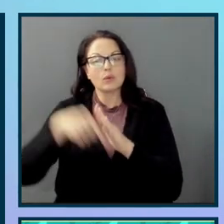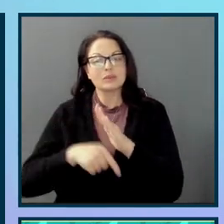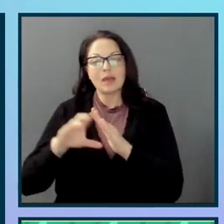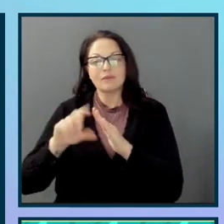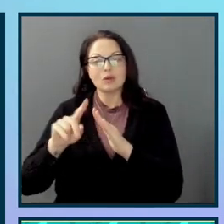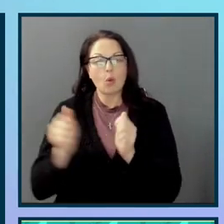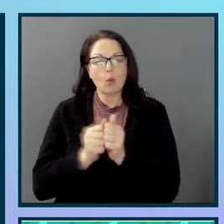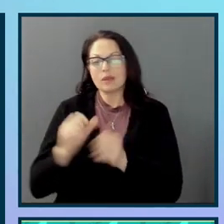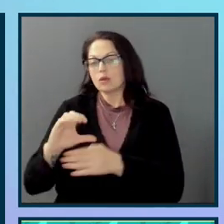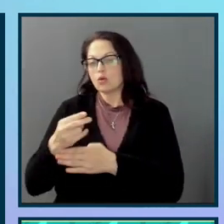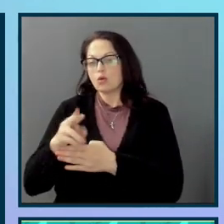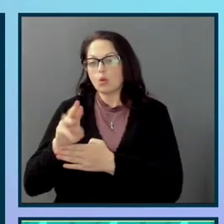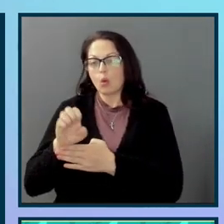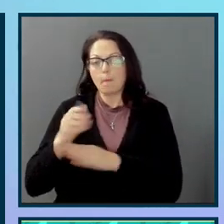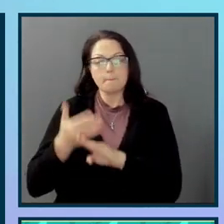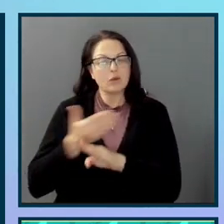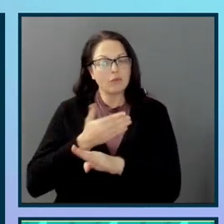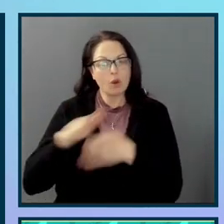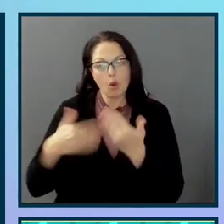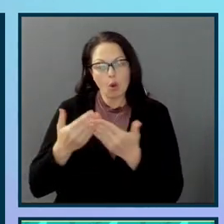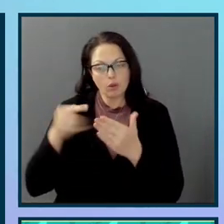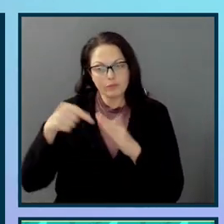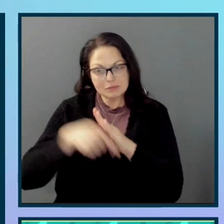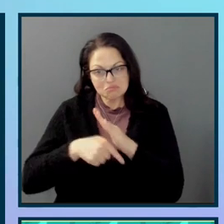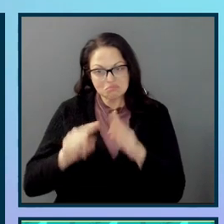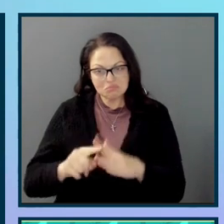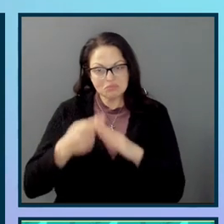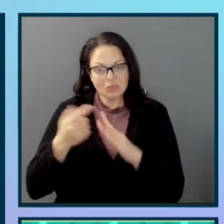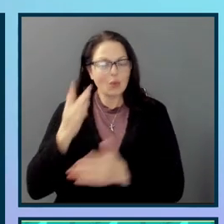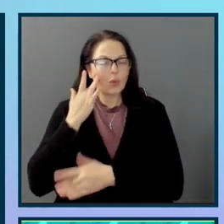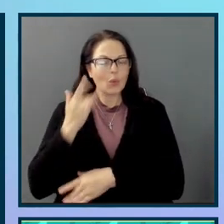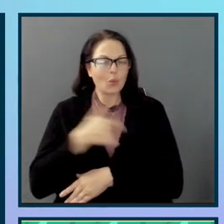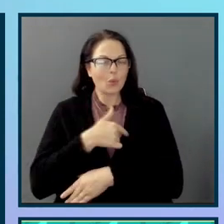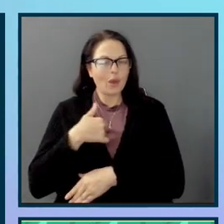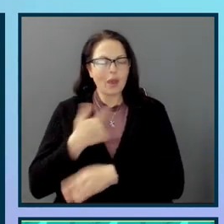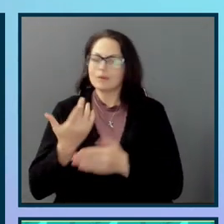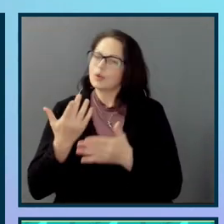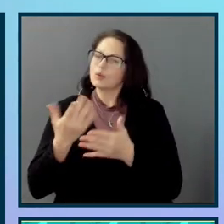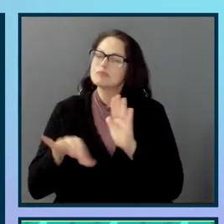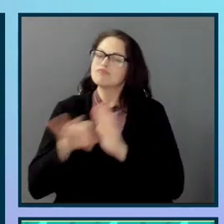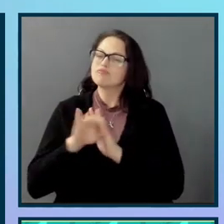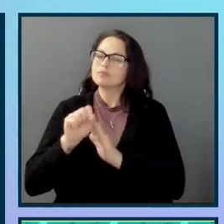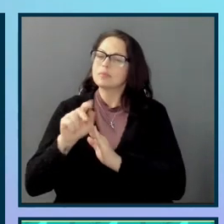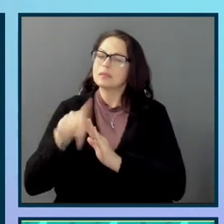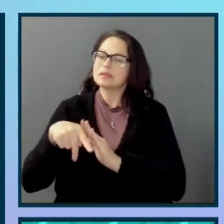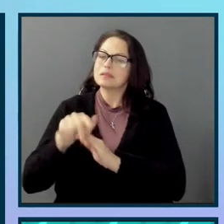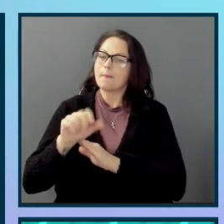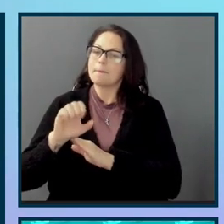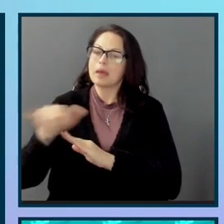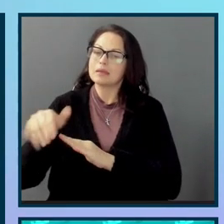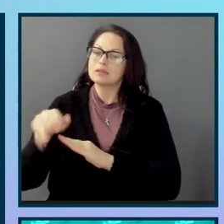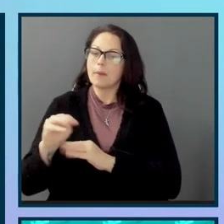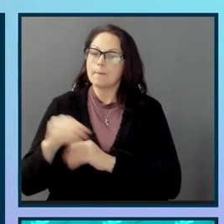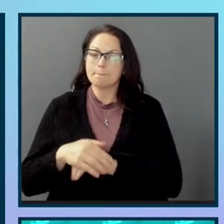DevTools. Before all of this seriousness, we'd love to tell you why we chose the Space Jam website to begin with. We chose it for